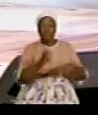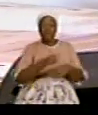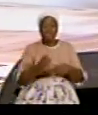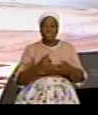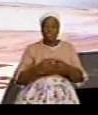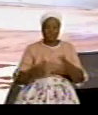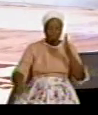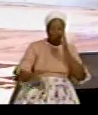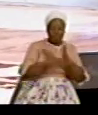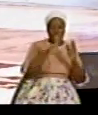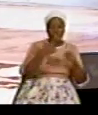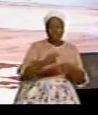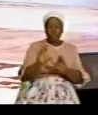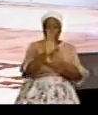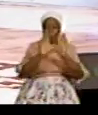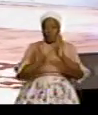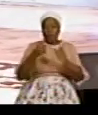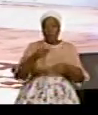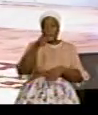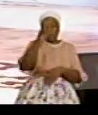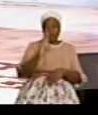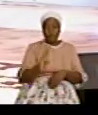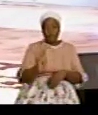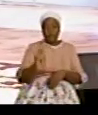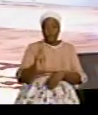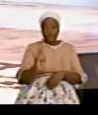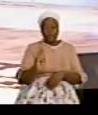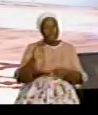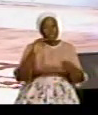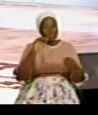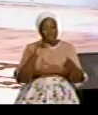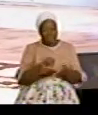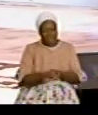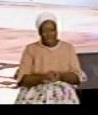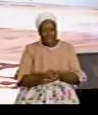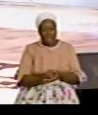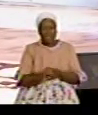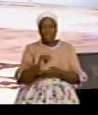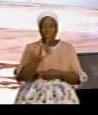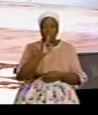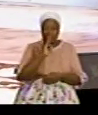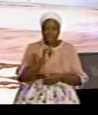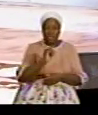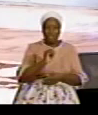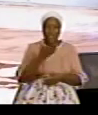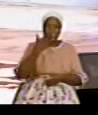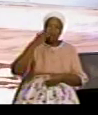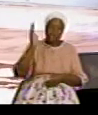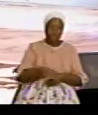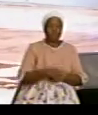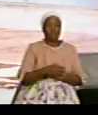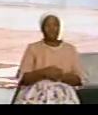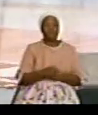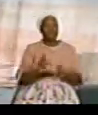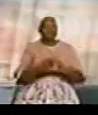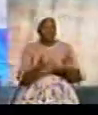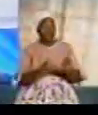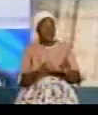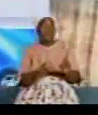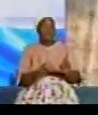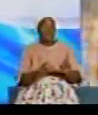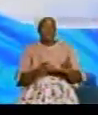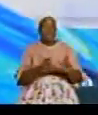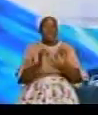neglect the commandments of God, that is evil. But if it is